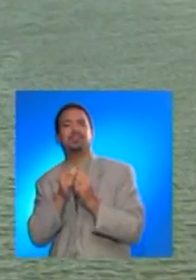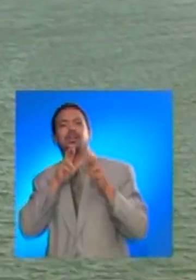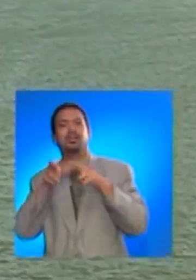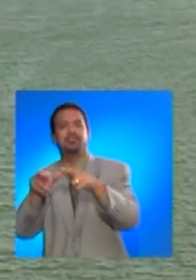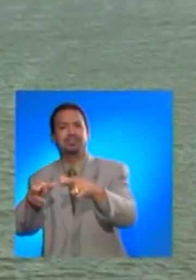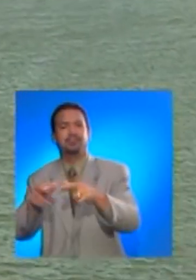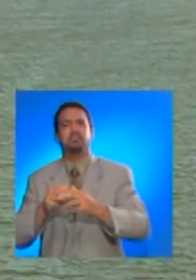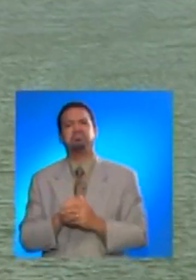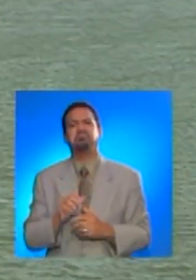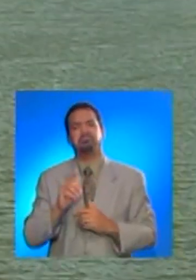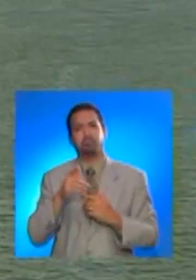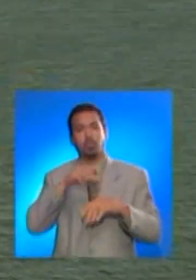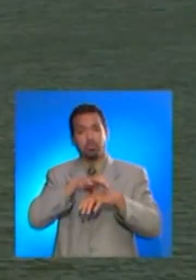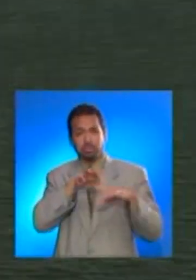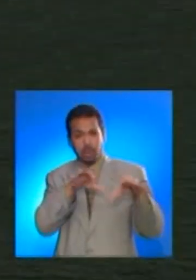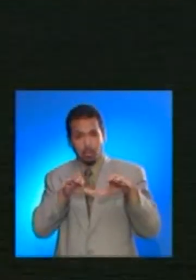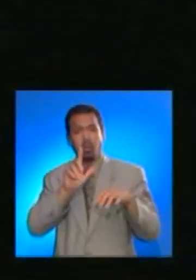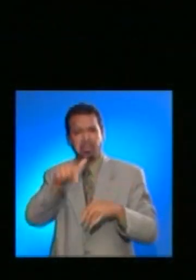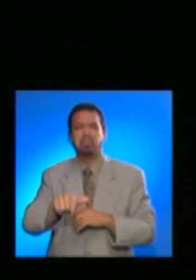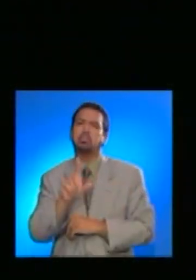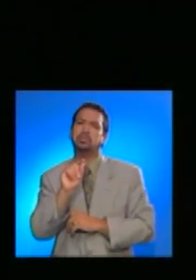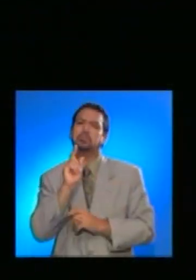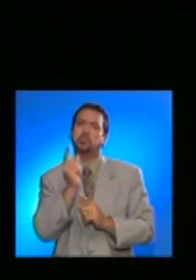entrance 20 minutes after the quake.